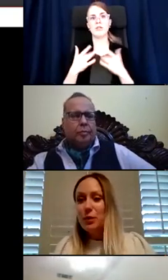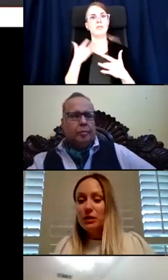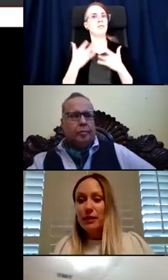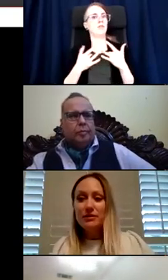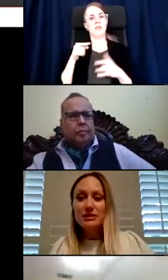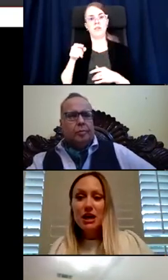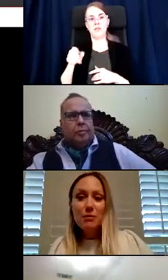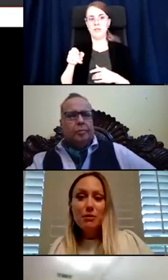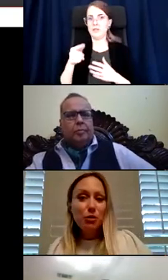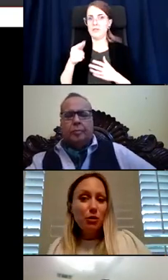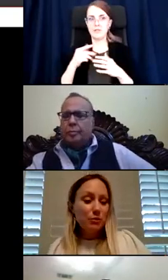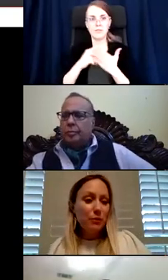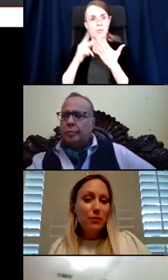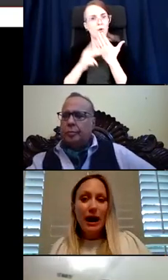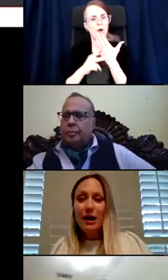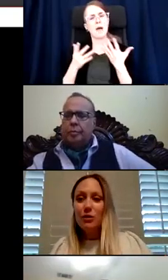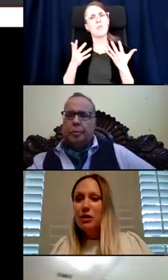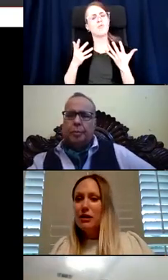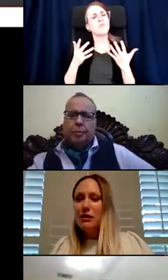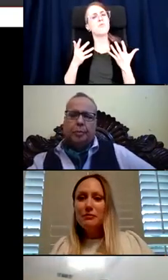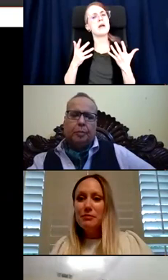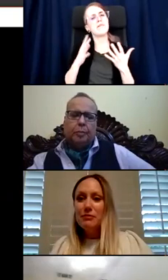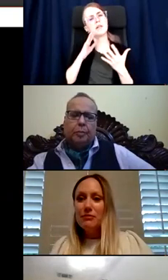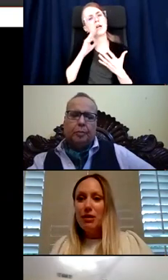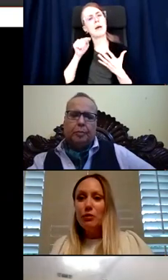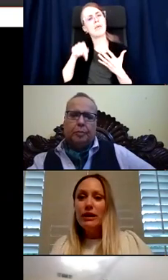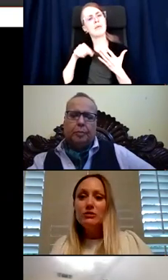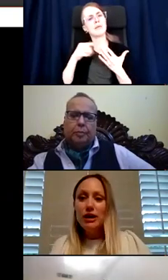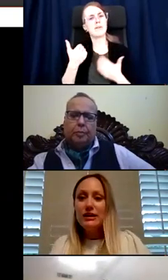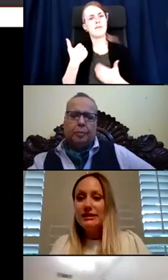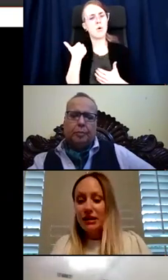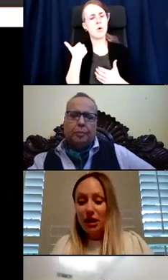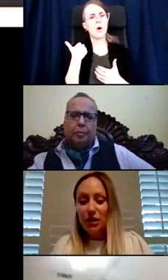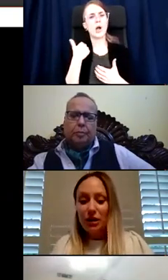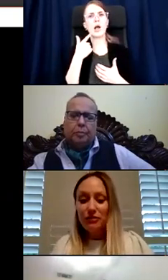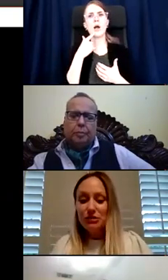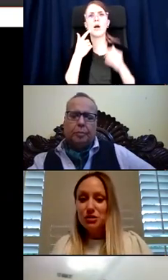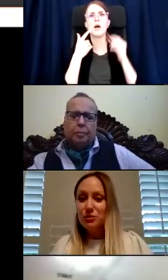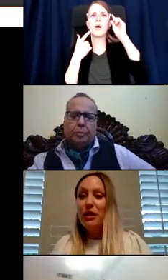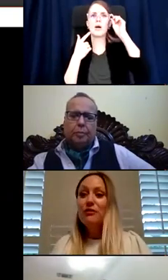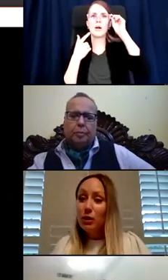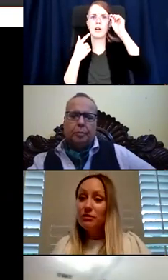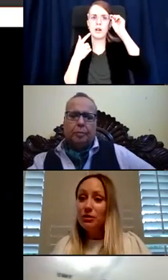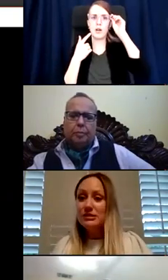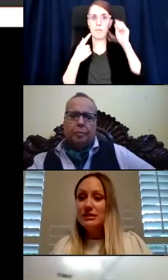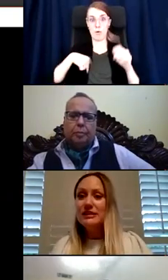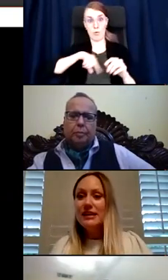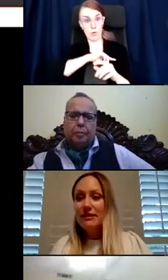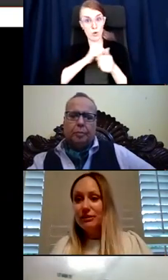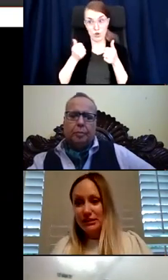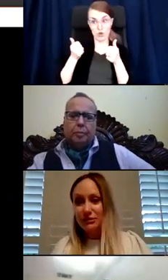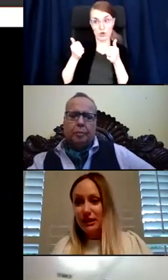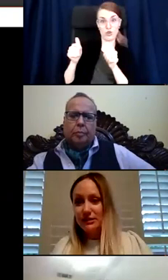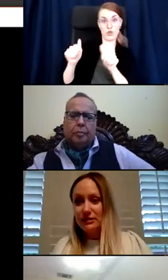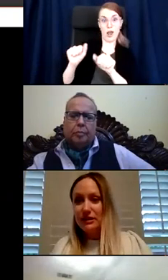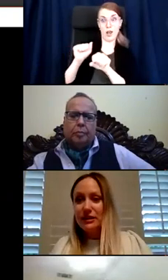we've spoken about this before, but how we are trying to get our workforce is